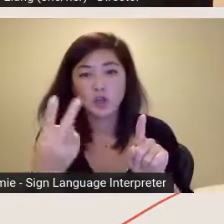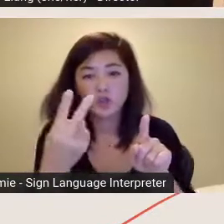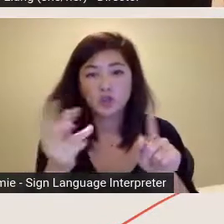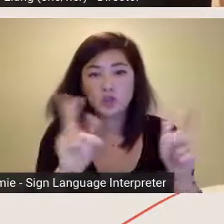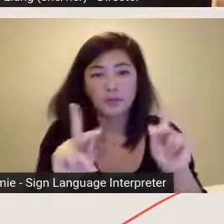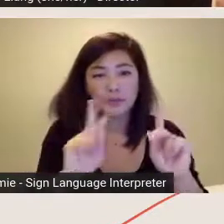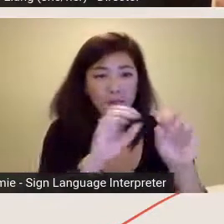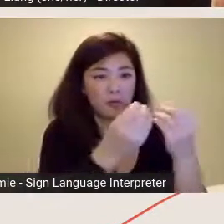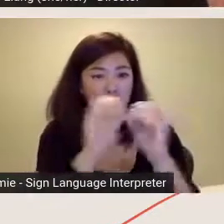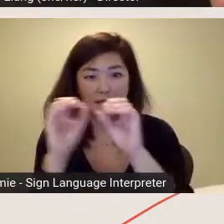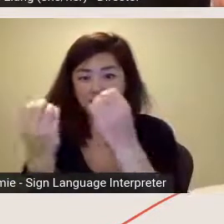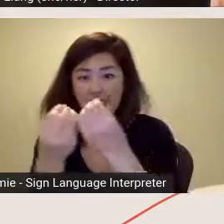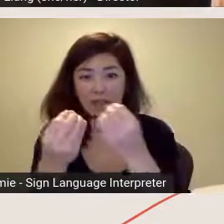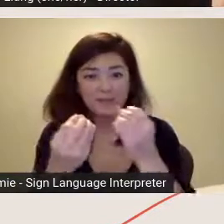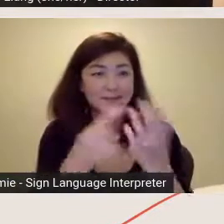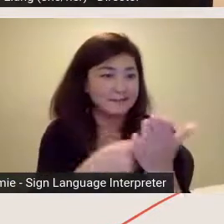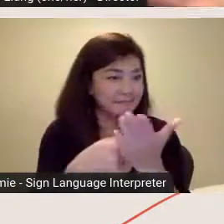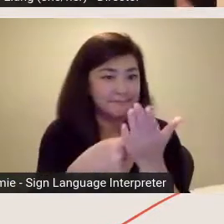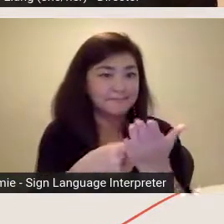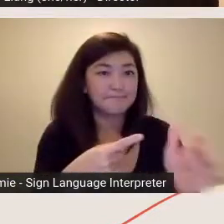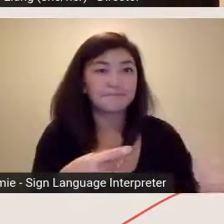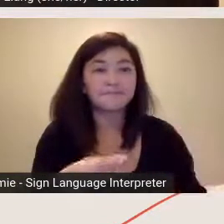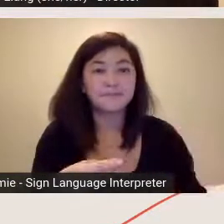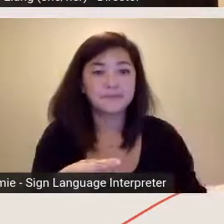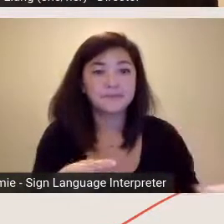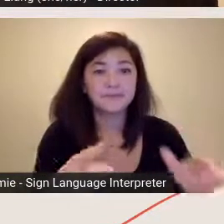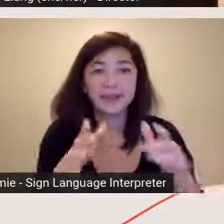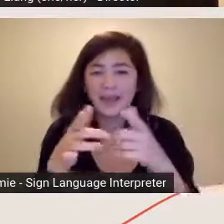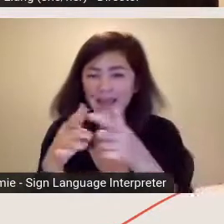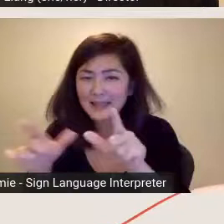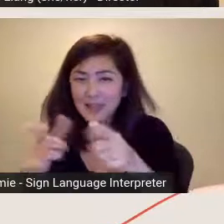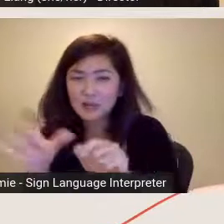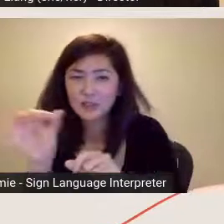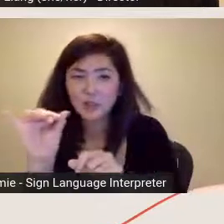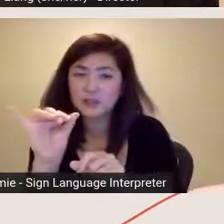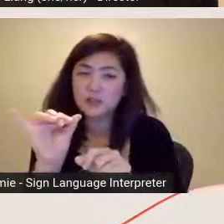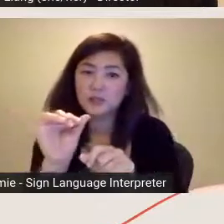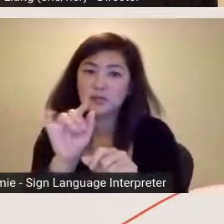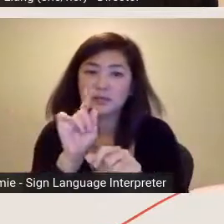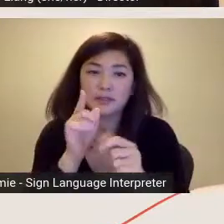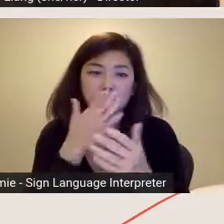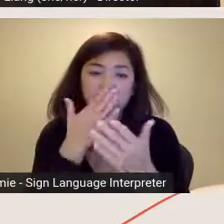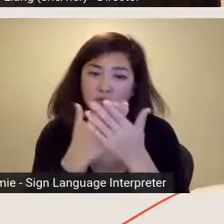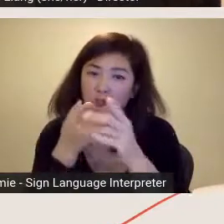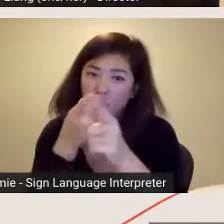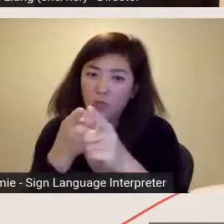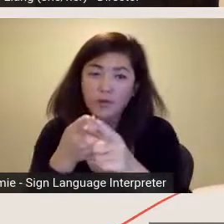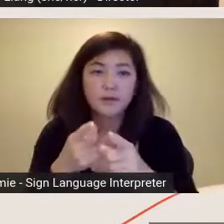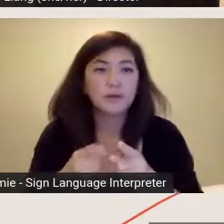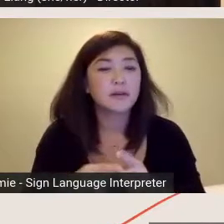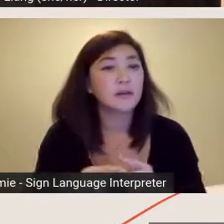sideline being articulate. And he brings up another point about language. And I think that's one of the things that we wanted to show